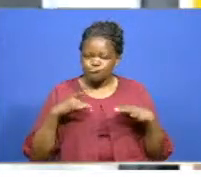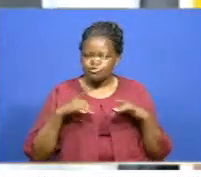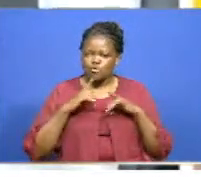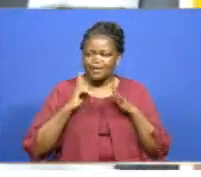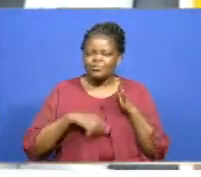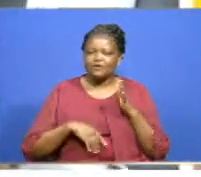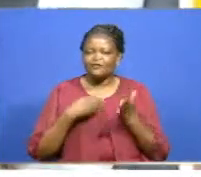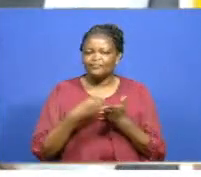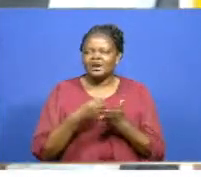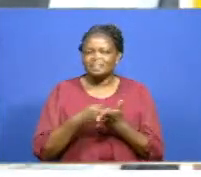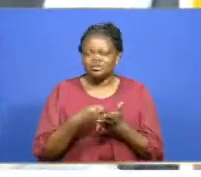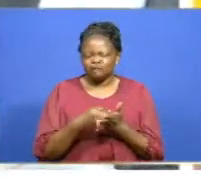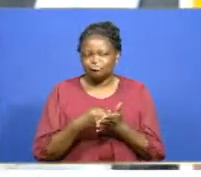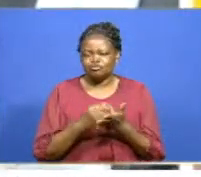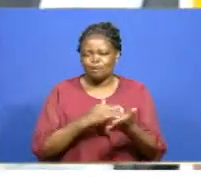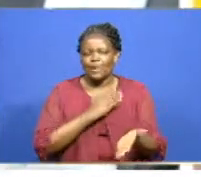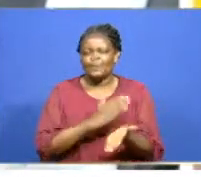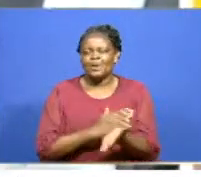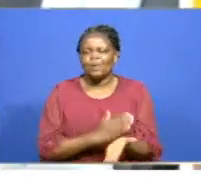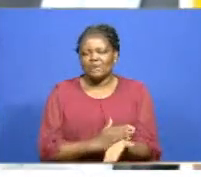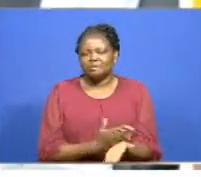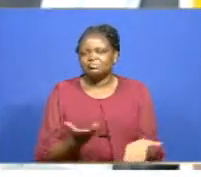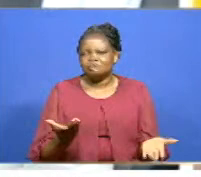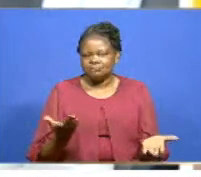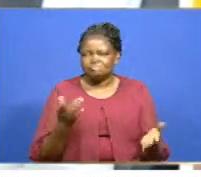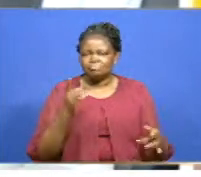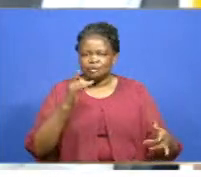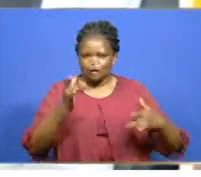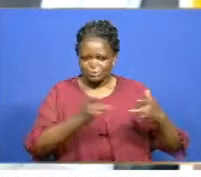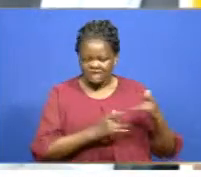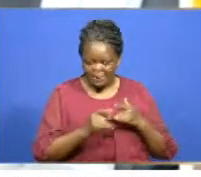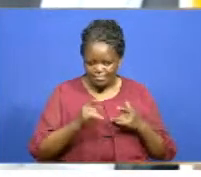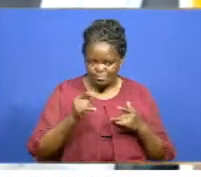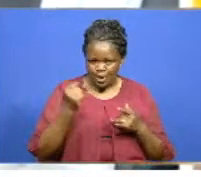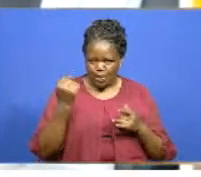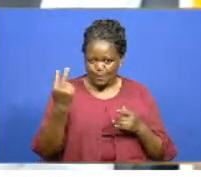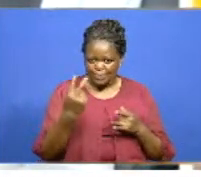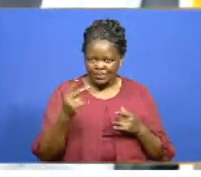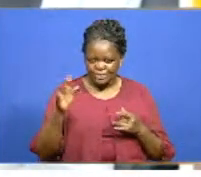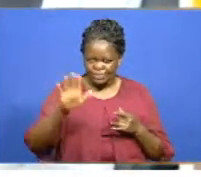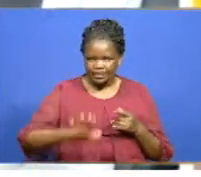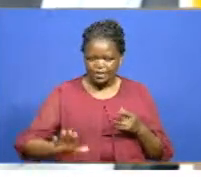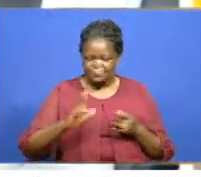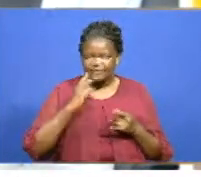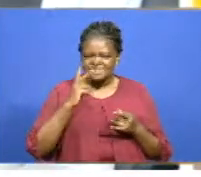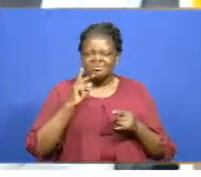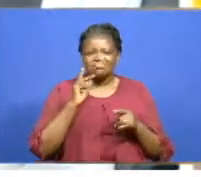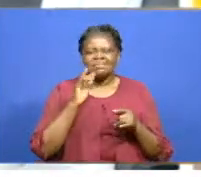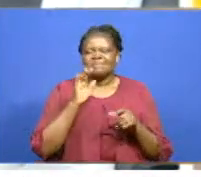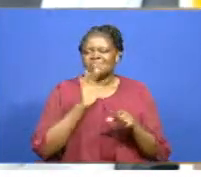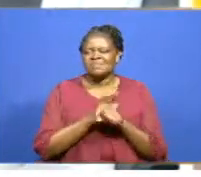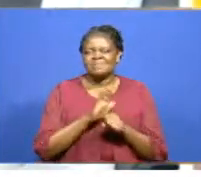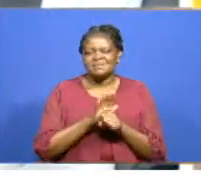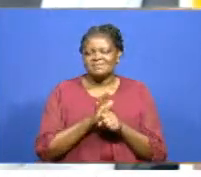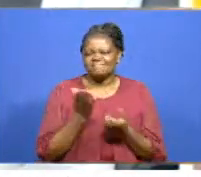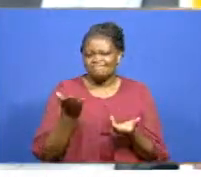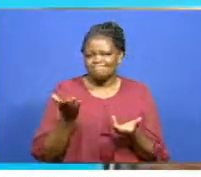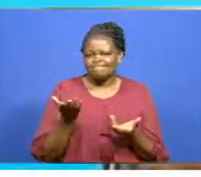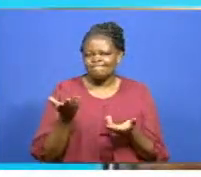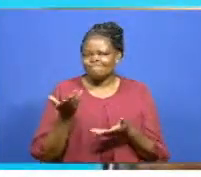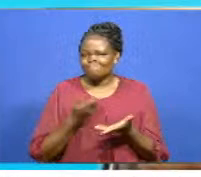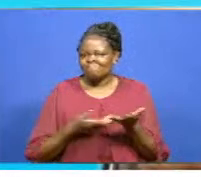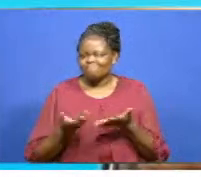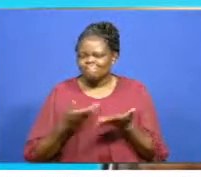financial muscle. Looking at the two constituencies, we've seen a lot of exchanging of